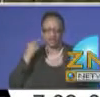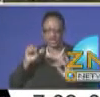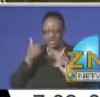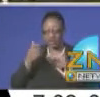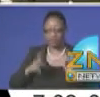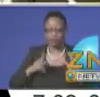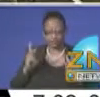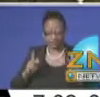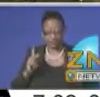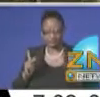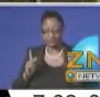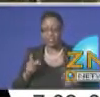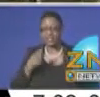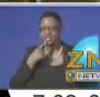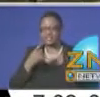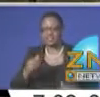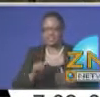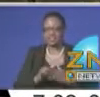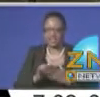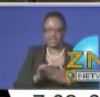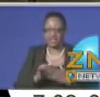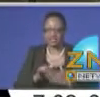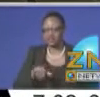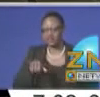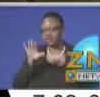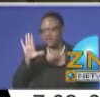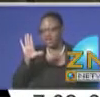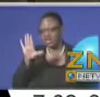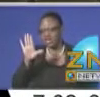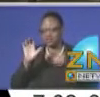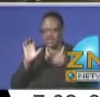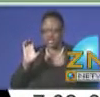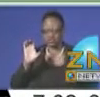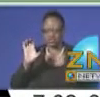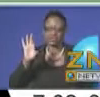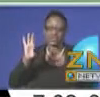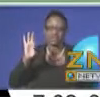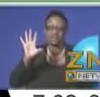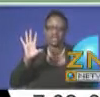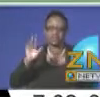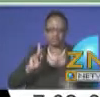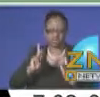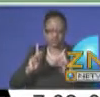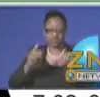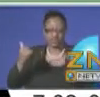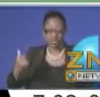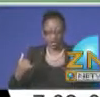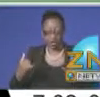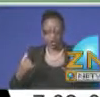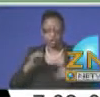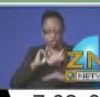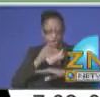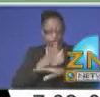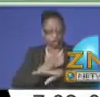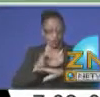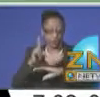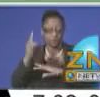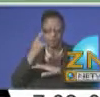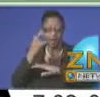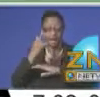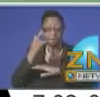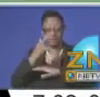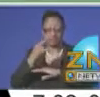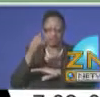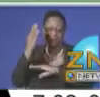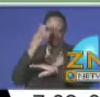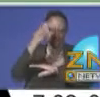news applies to Bahamasair's 595 employees, as Tourism and Aviation Minister, the Honorable Dionisio de Aguilar, acknowledged in